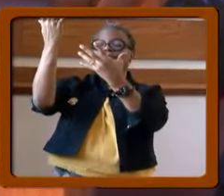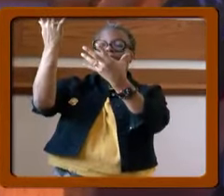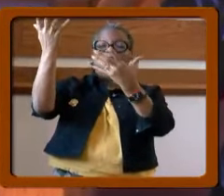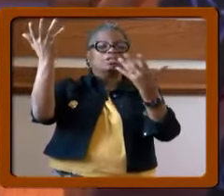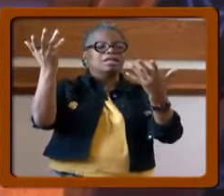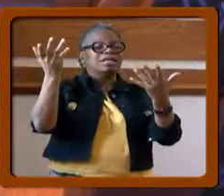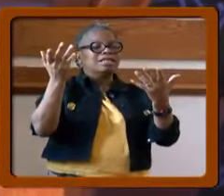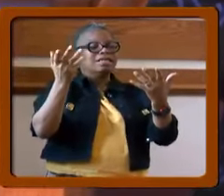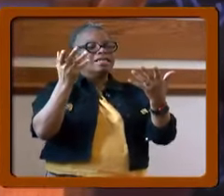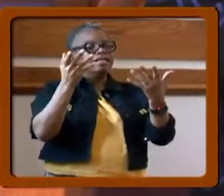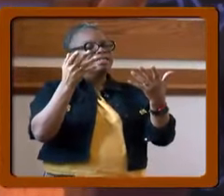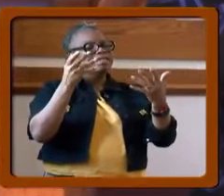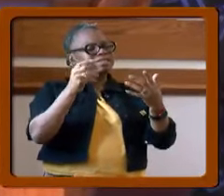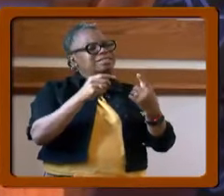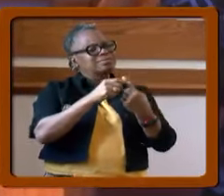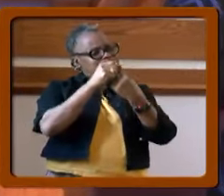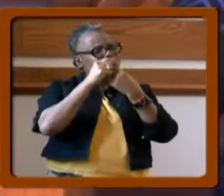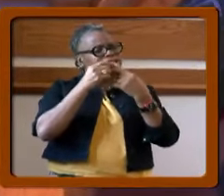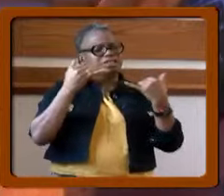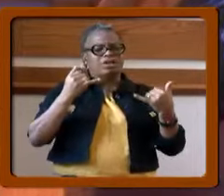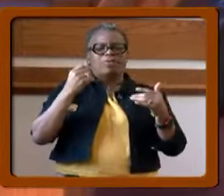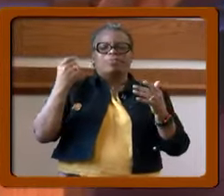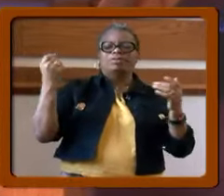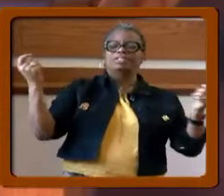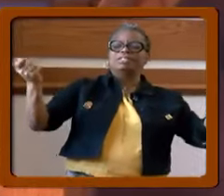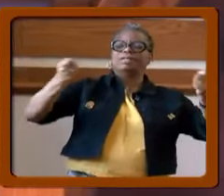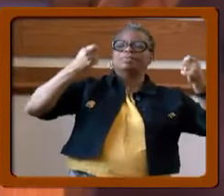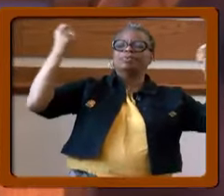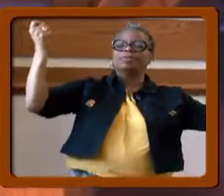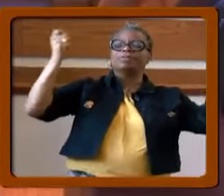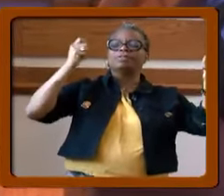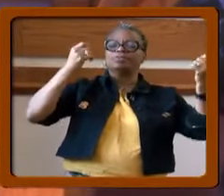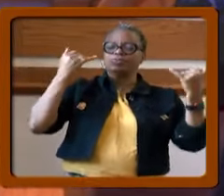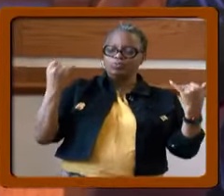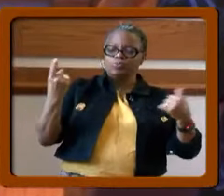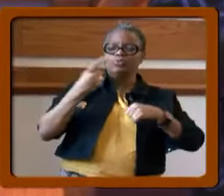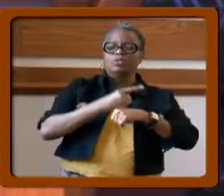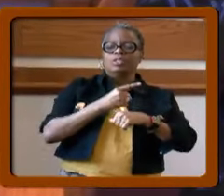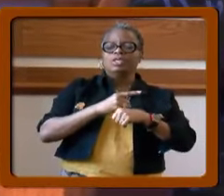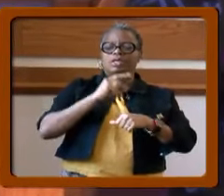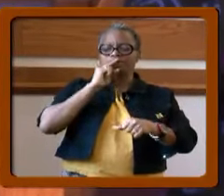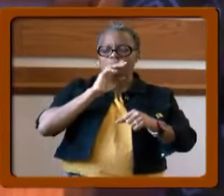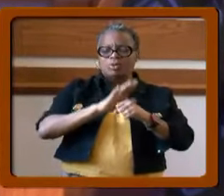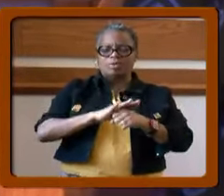as we celebrate this promise this day.